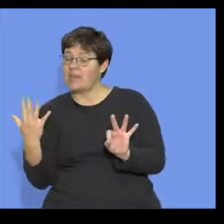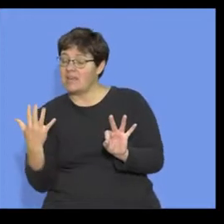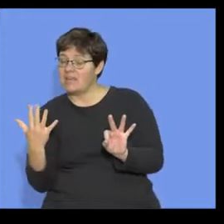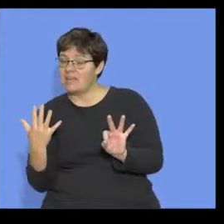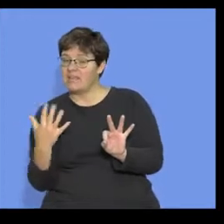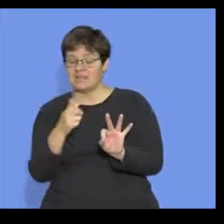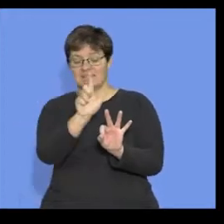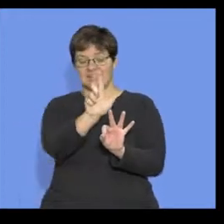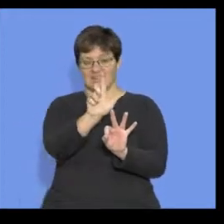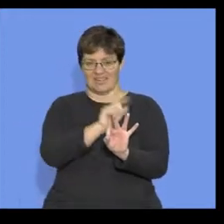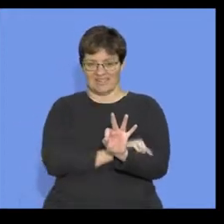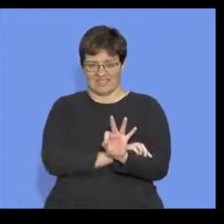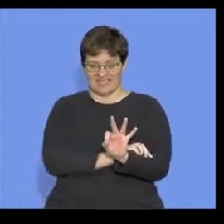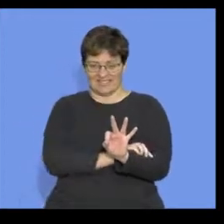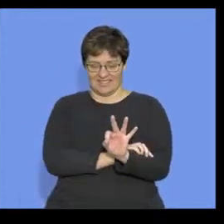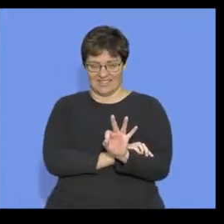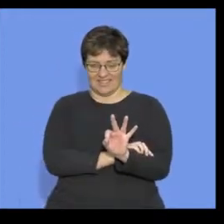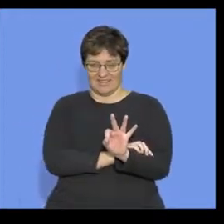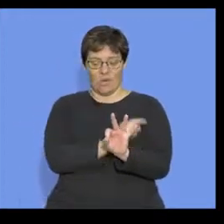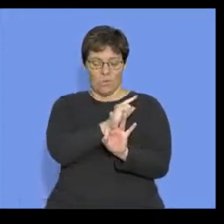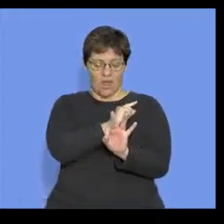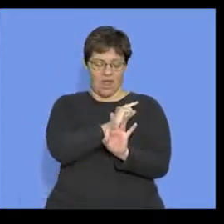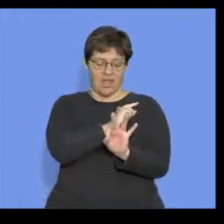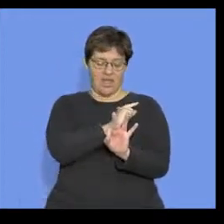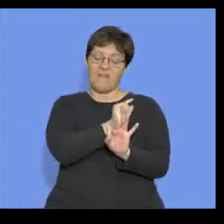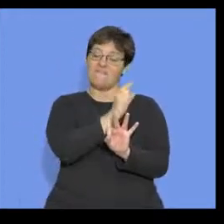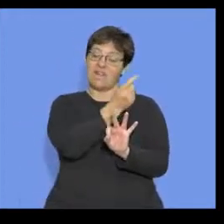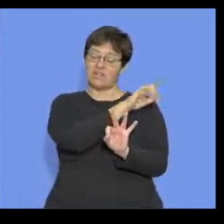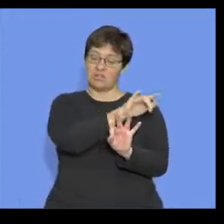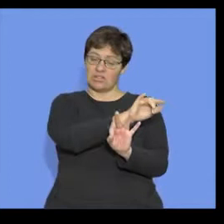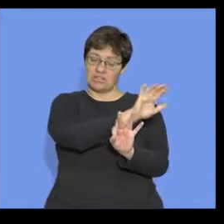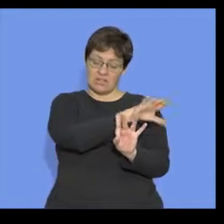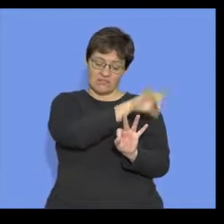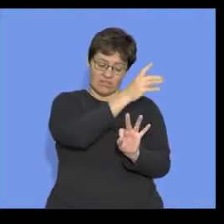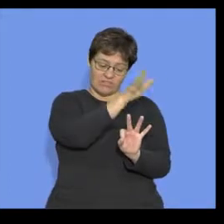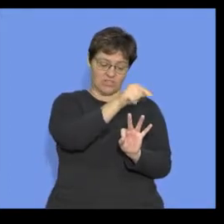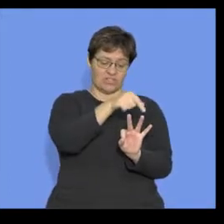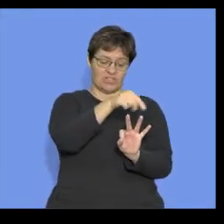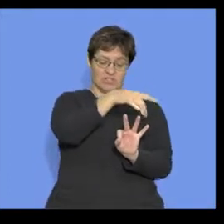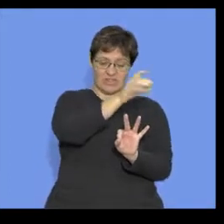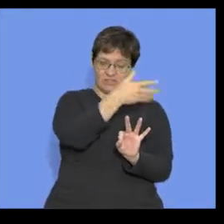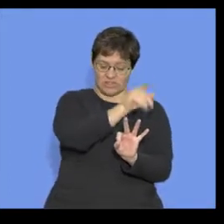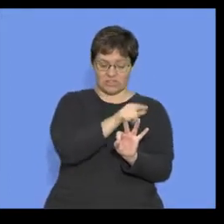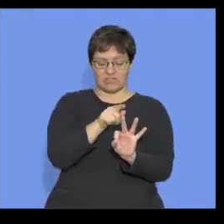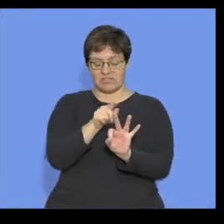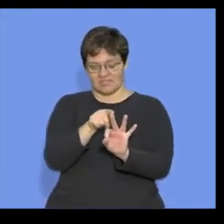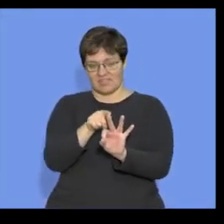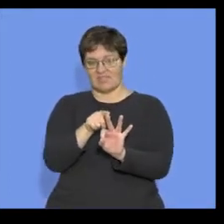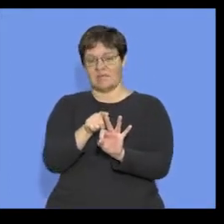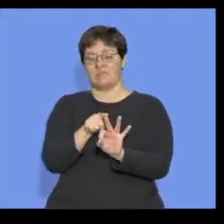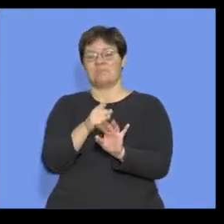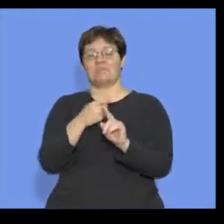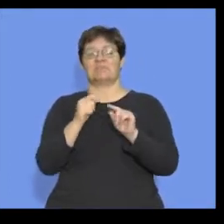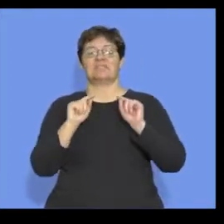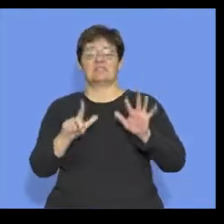what? Left with 7 choices we can choose because first position taken, second position taken, then we have to multiply